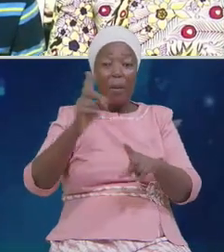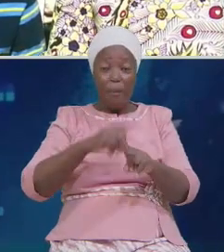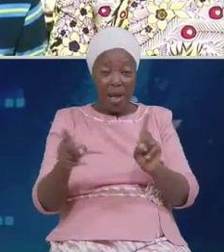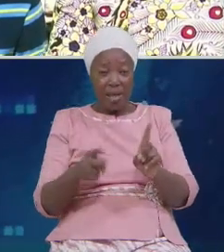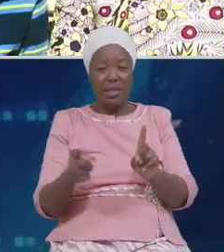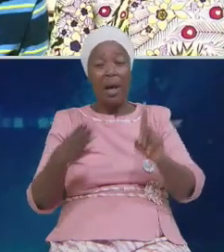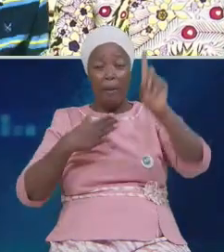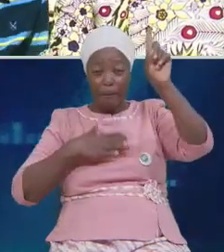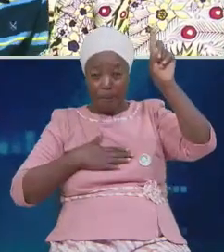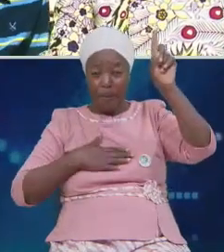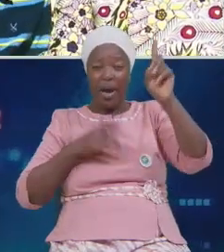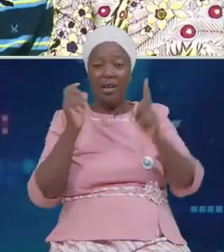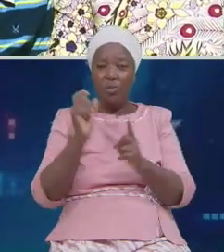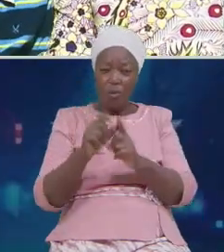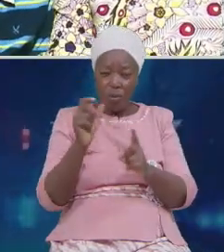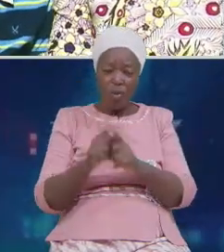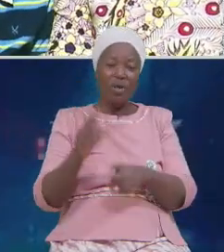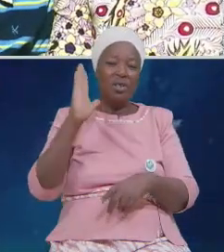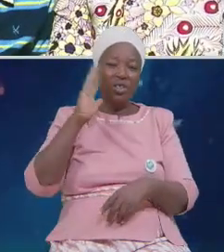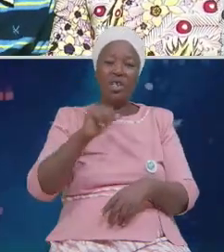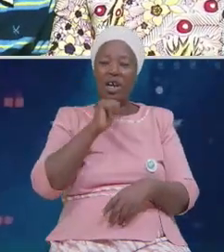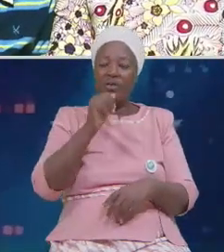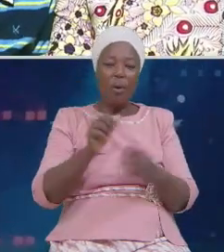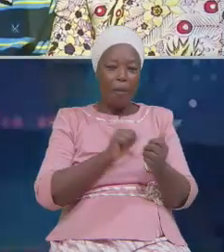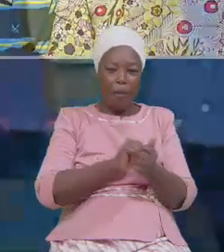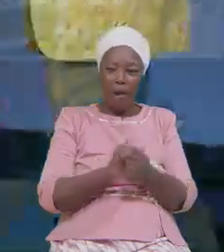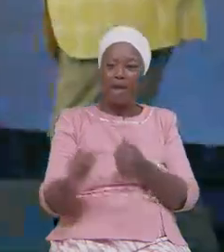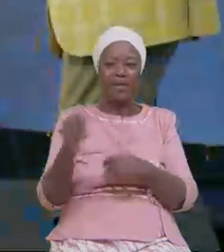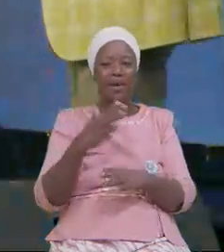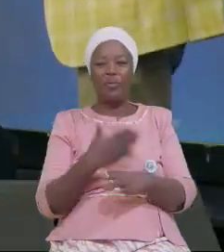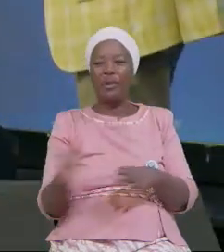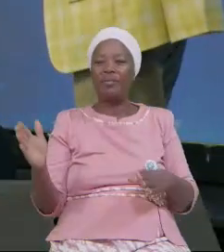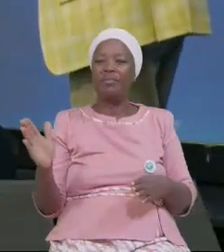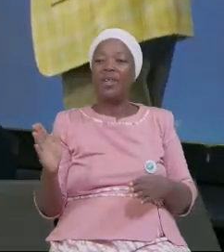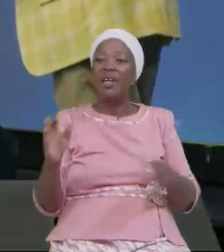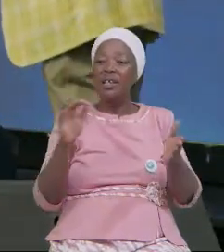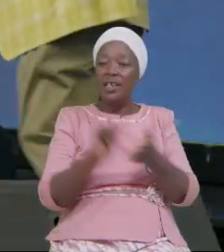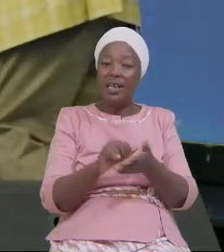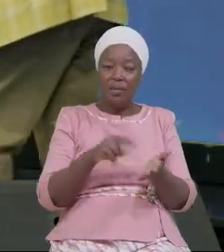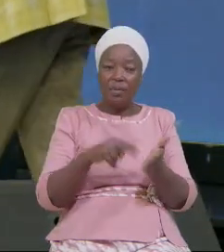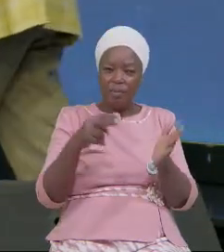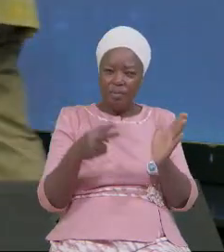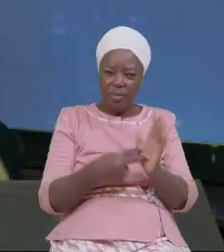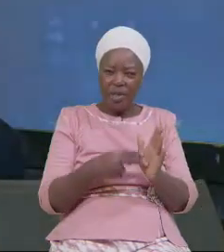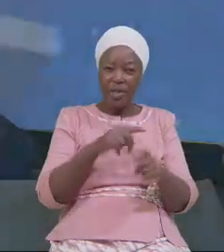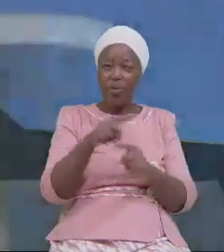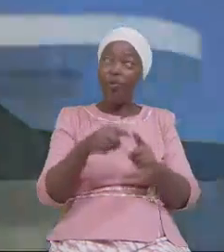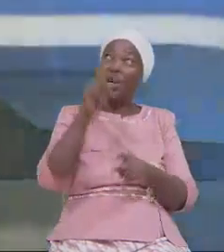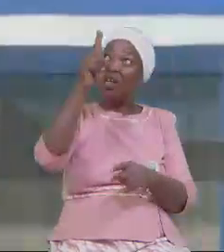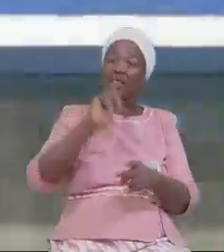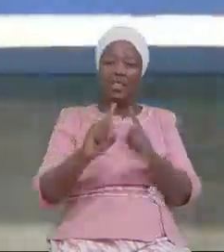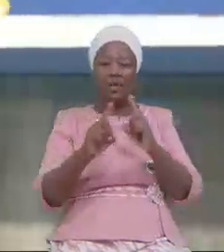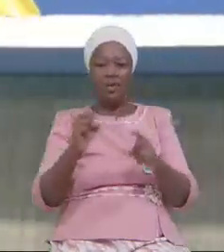my words shall not pass away. That means when he speaks, it